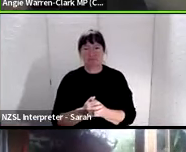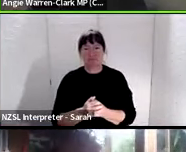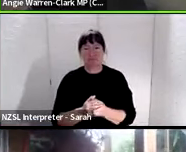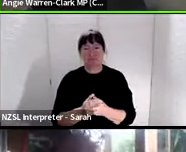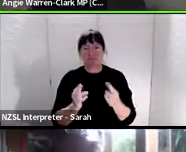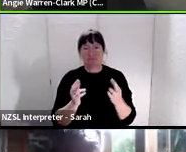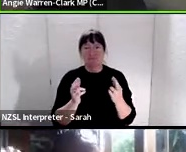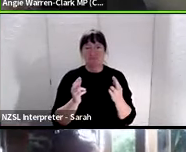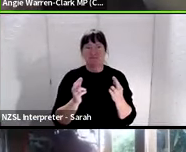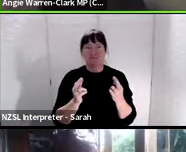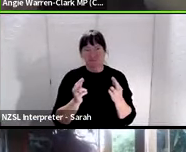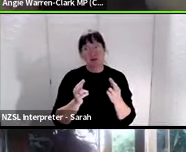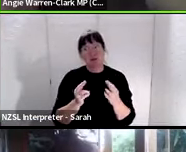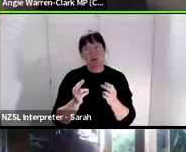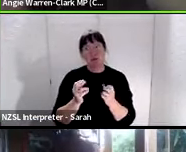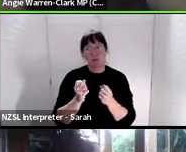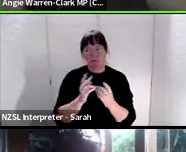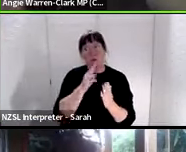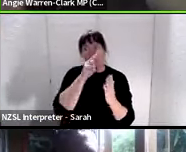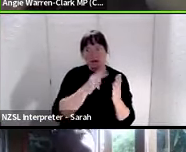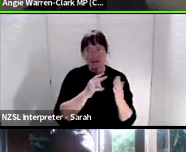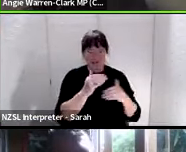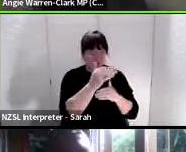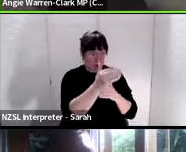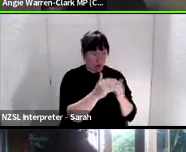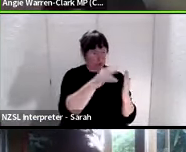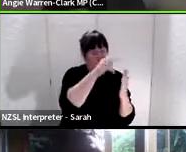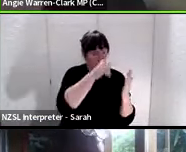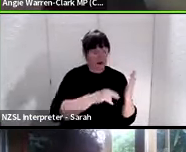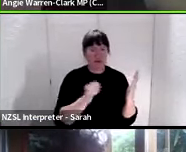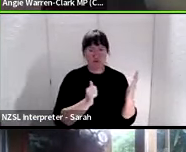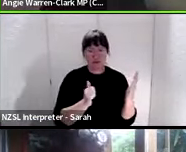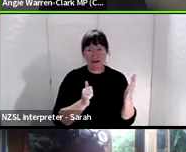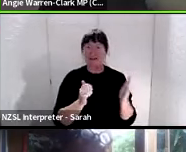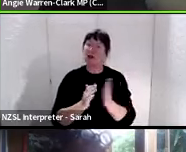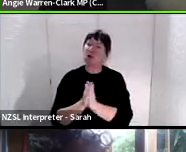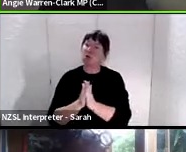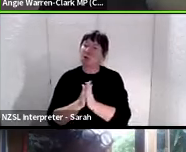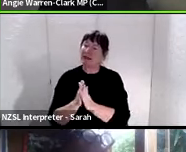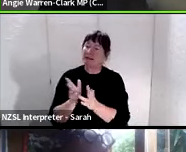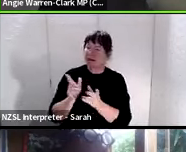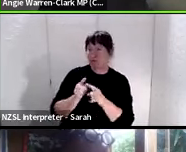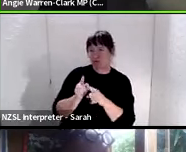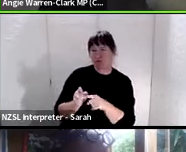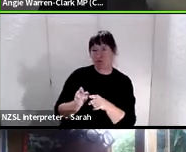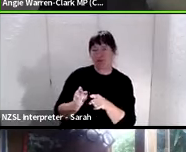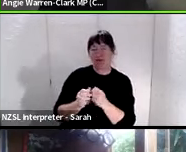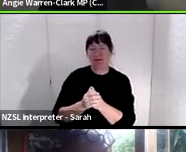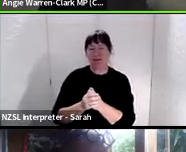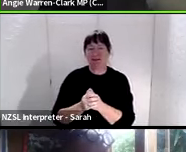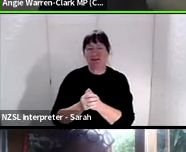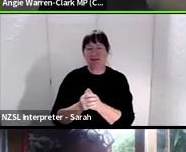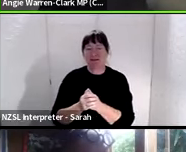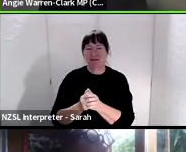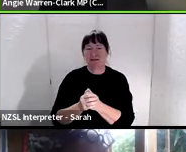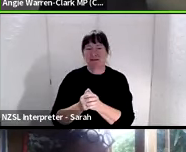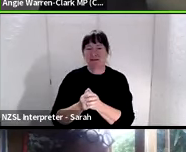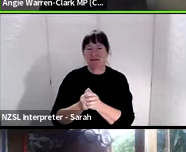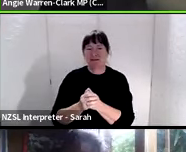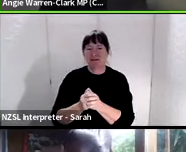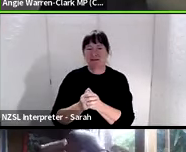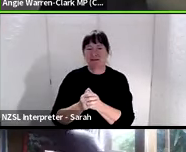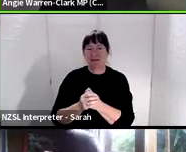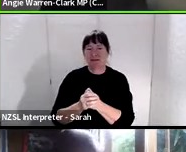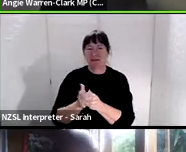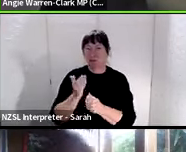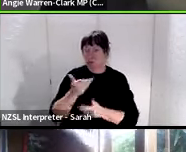it's taken as read. It's a very short submission, so we're looking Okay. forward to hearing from you. Thank you. And would you